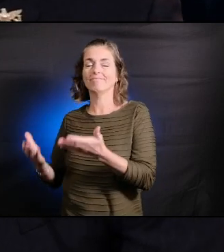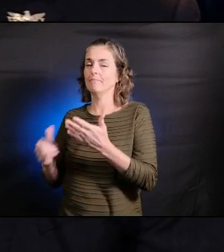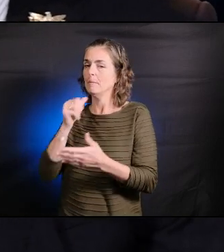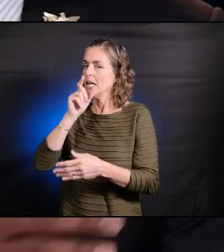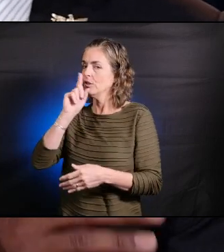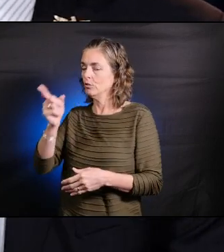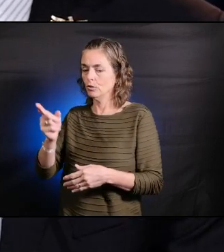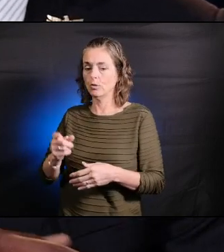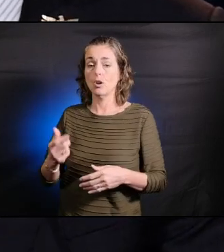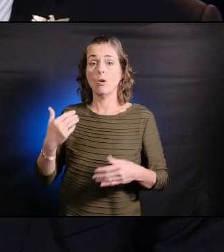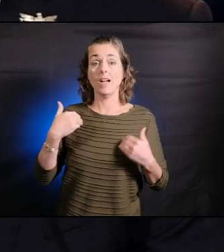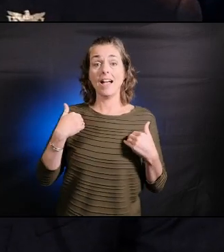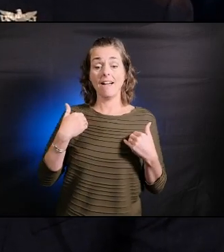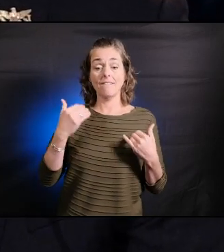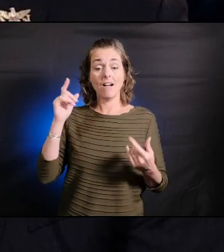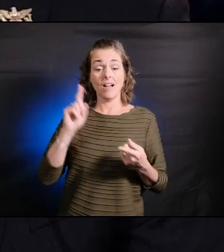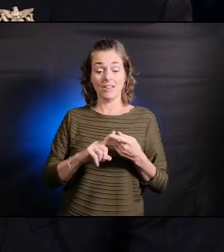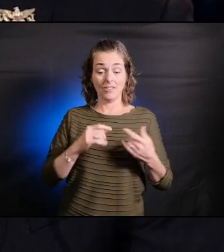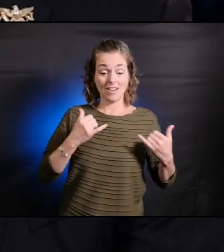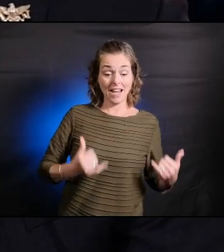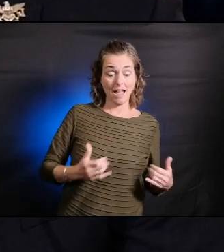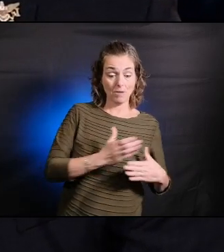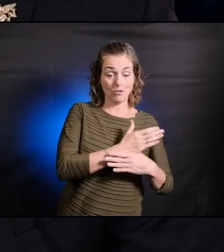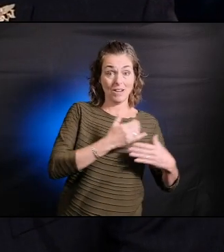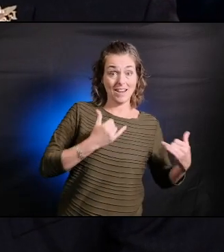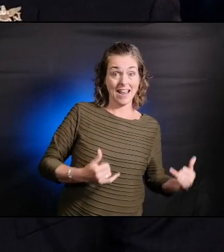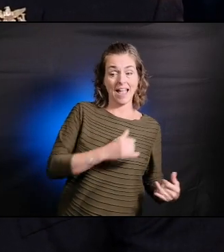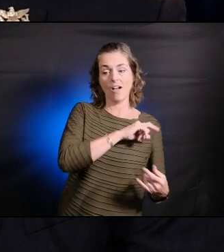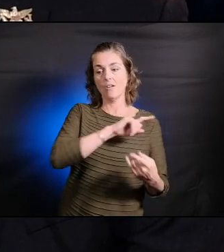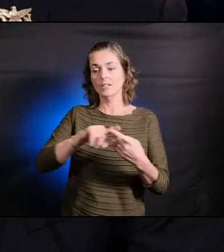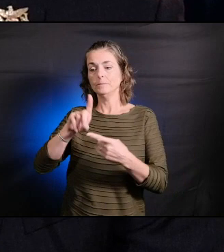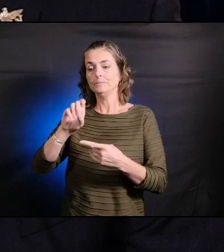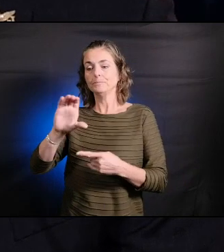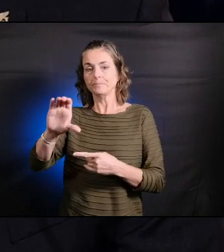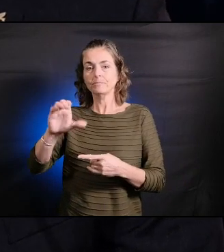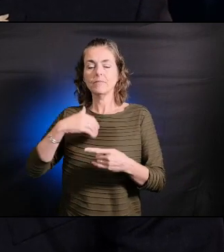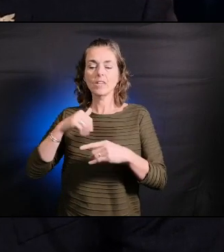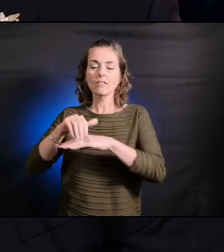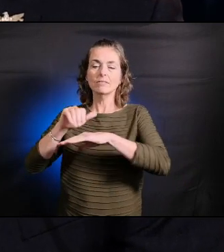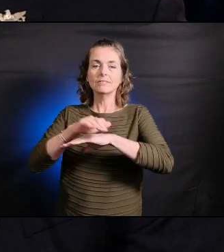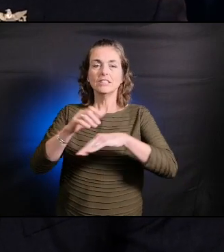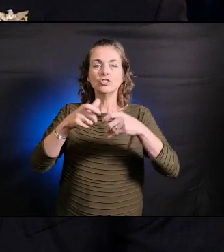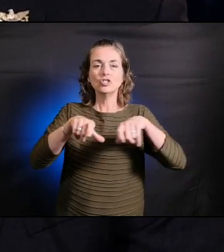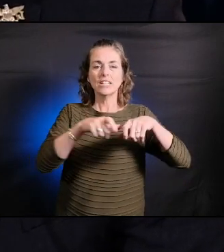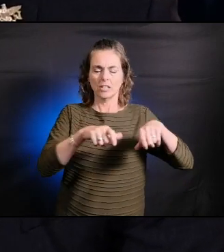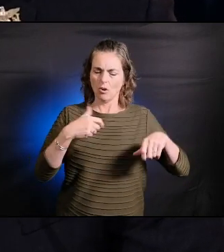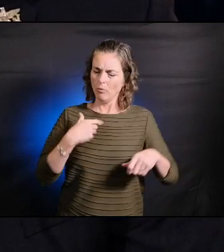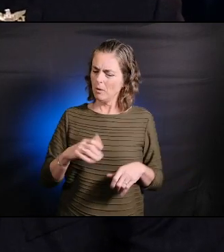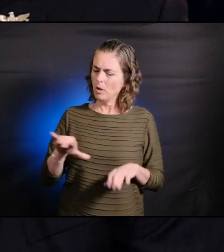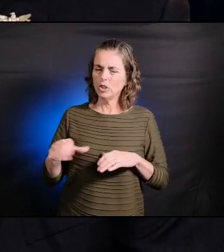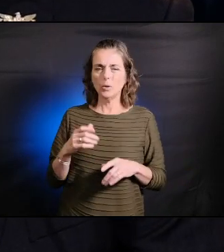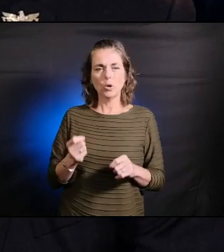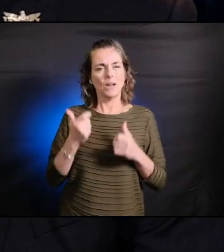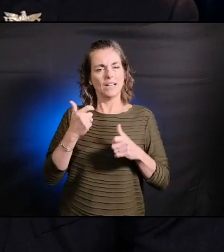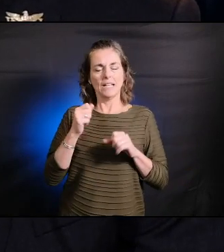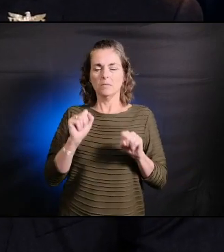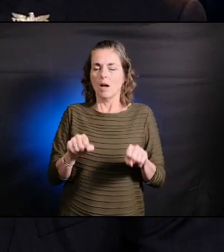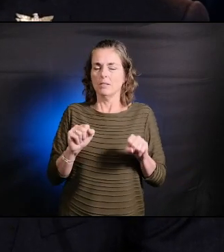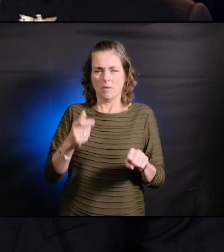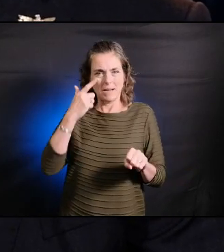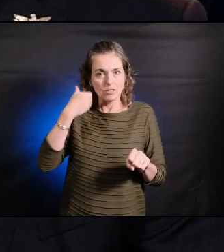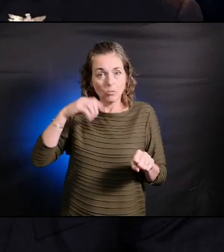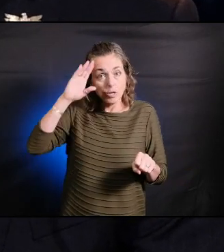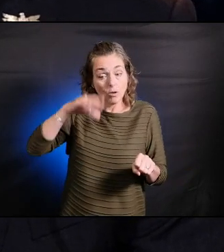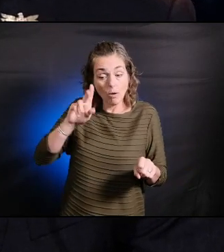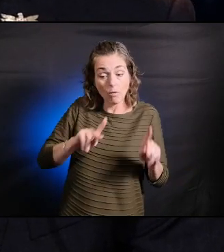now until December to issue the checks. We're going to issue the checks as quickly as possible because we know you need the cash,